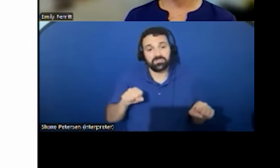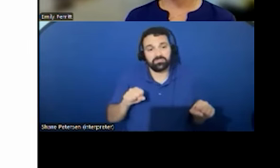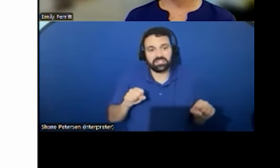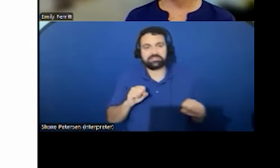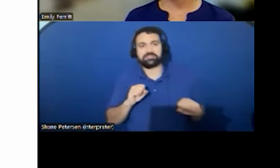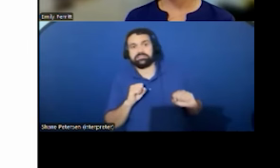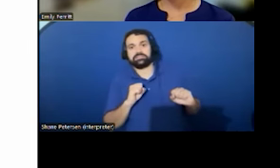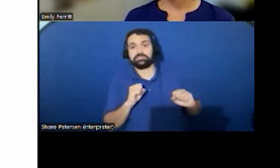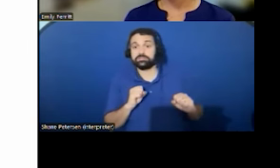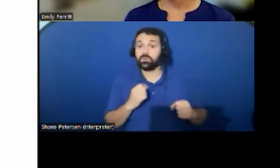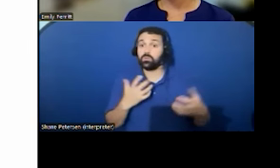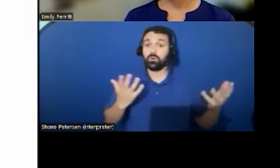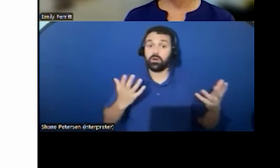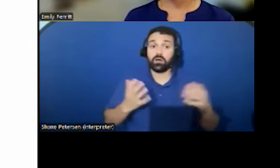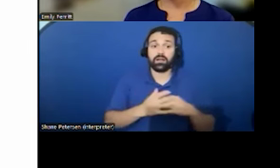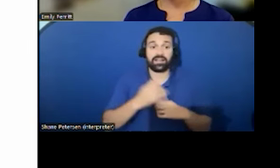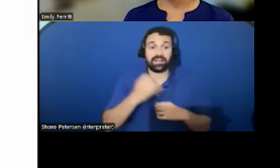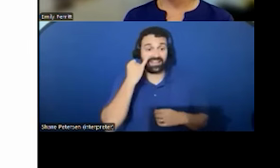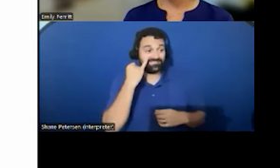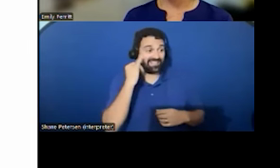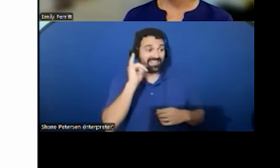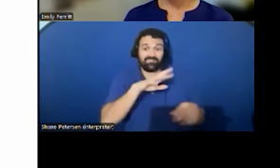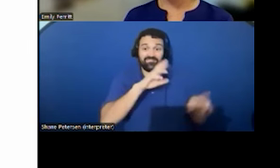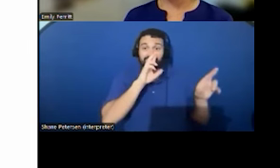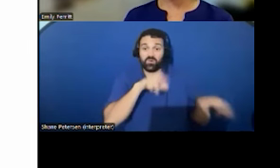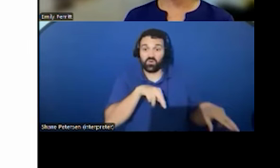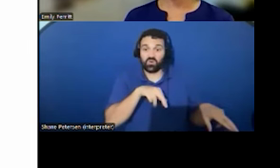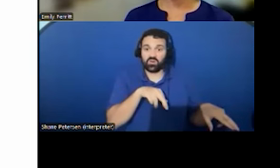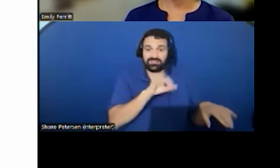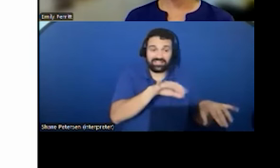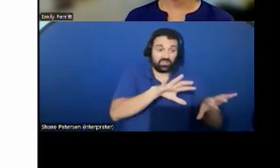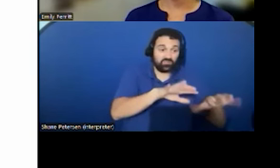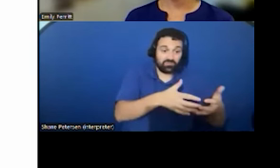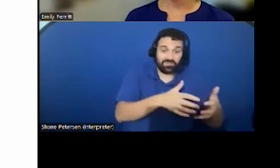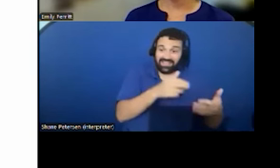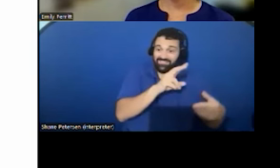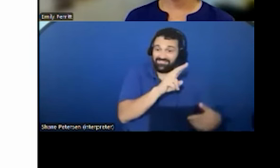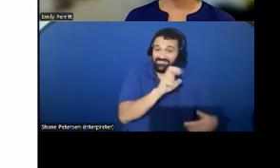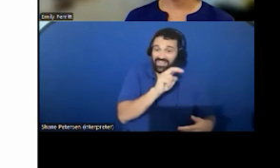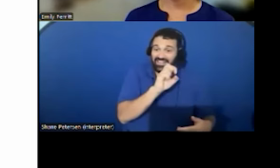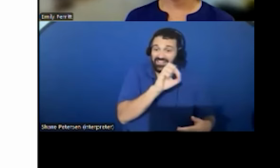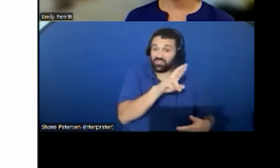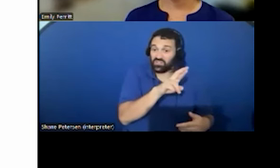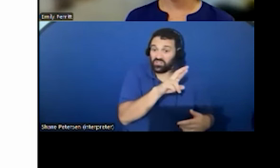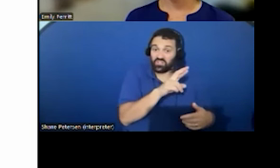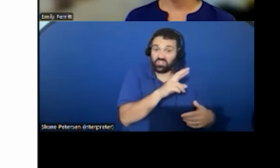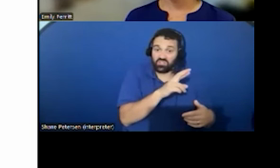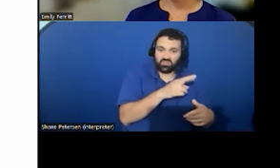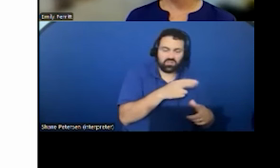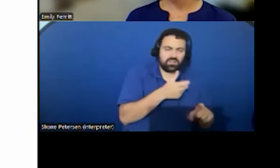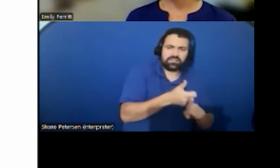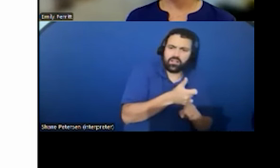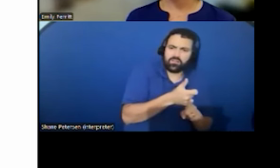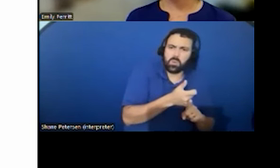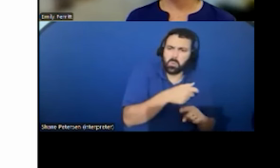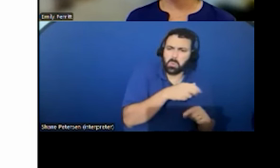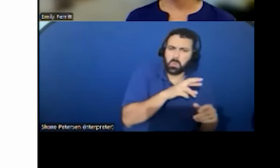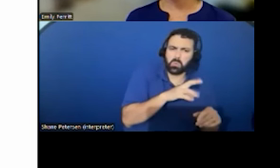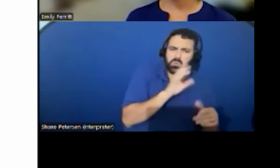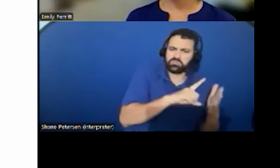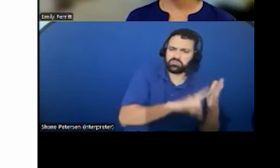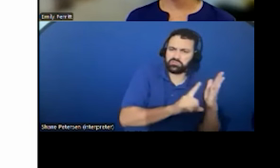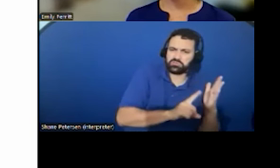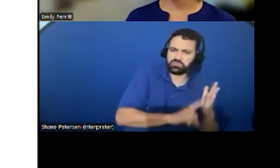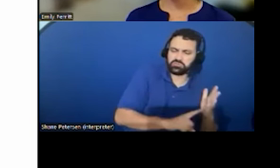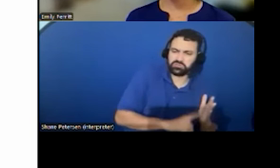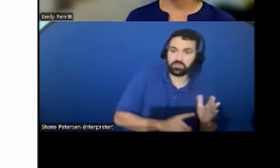done internally by the vendor themselves rather than an outside source. If it was done internally, you want to